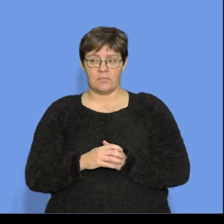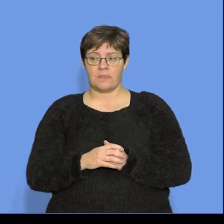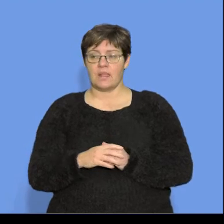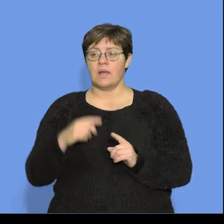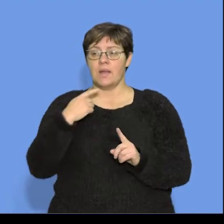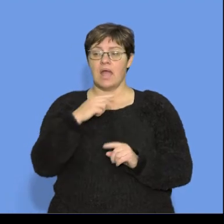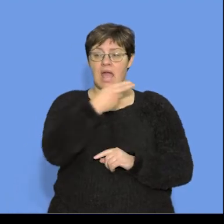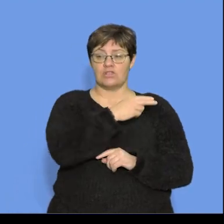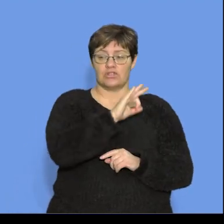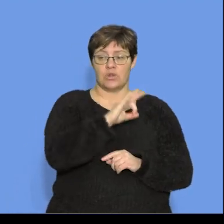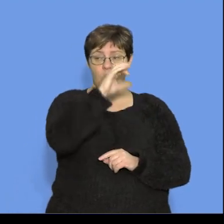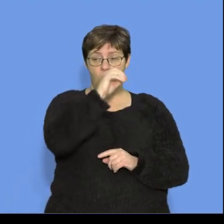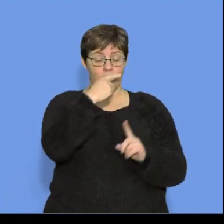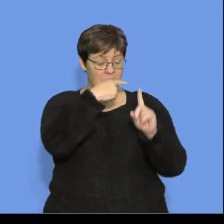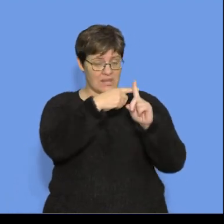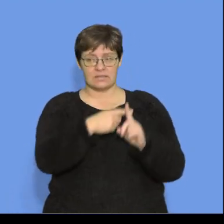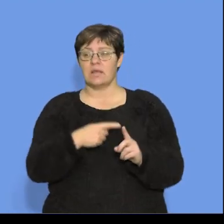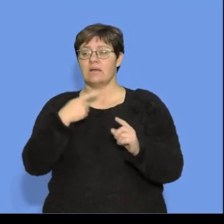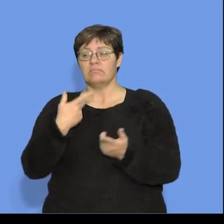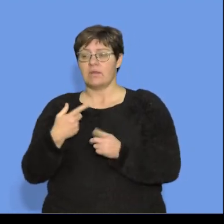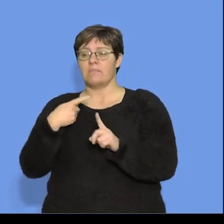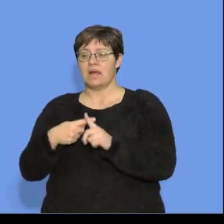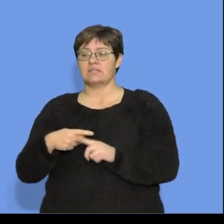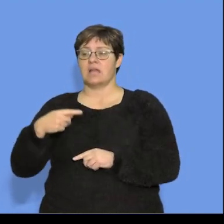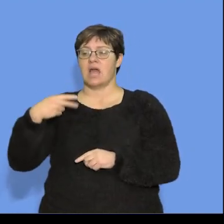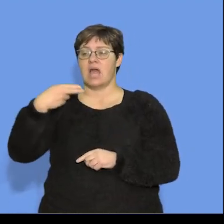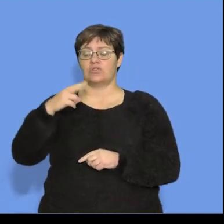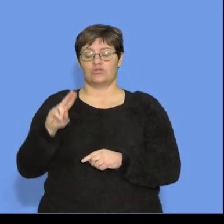plus hydroxide ions OH-.